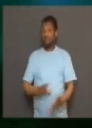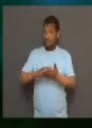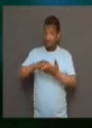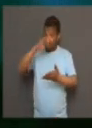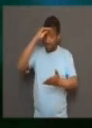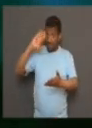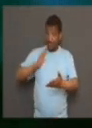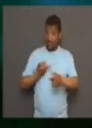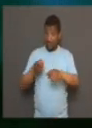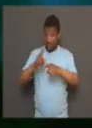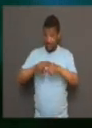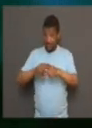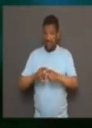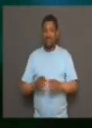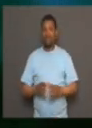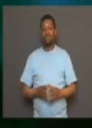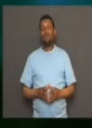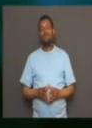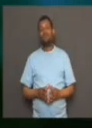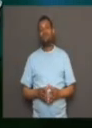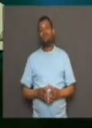Let's get back to our lesson.